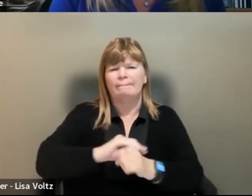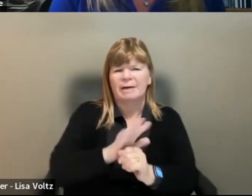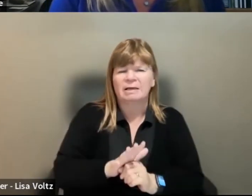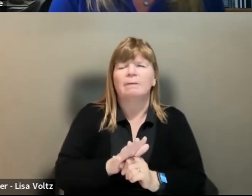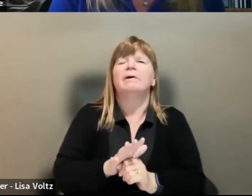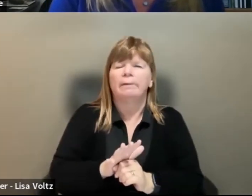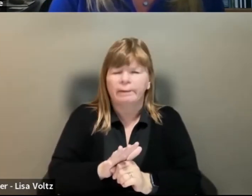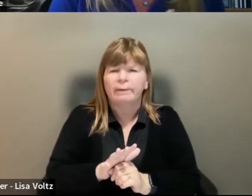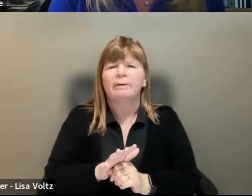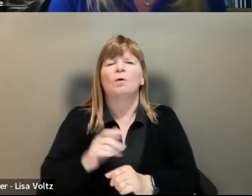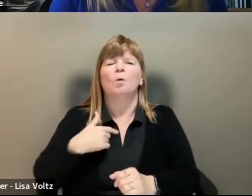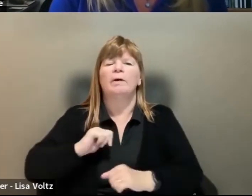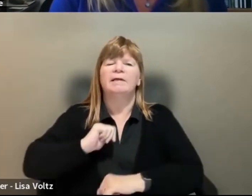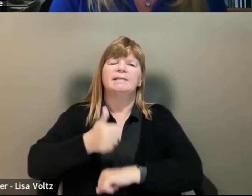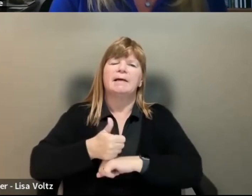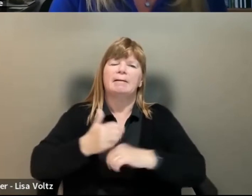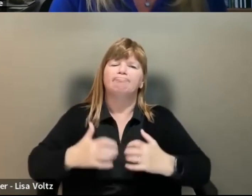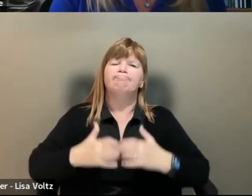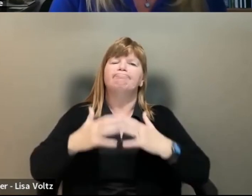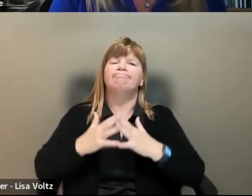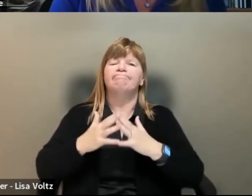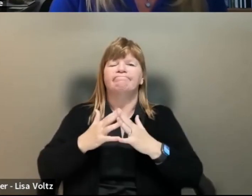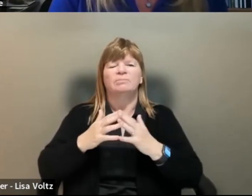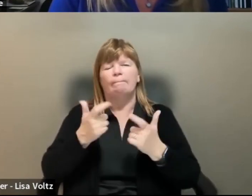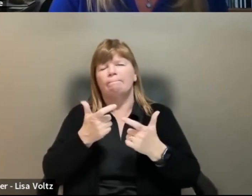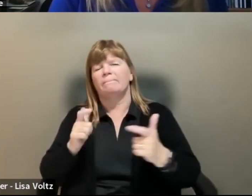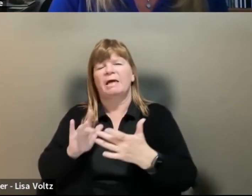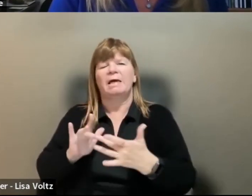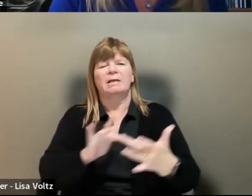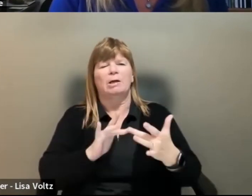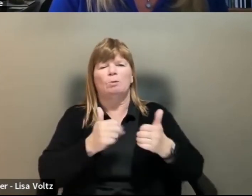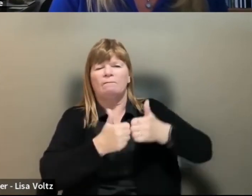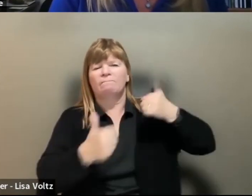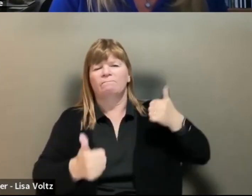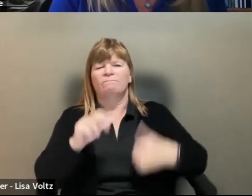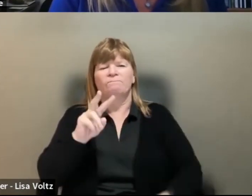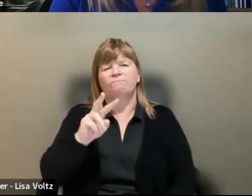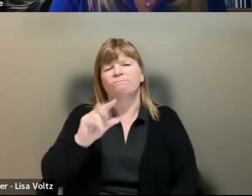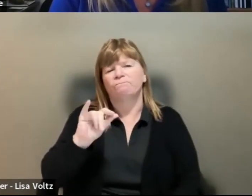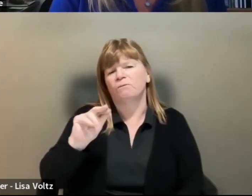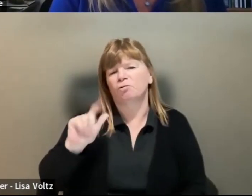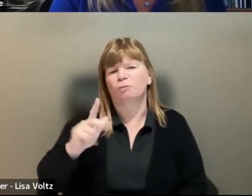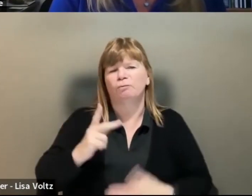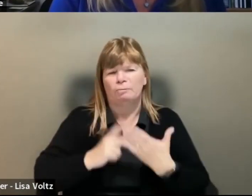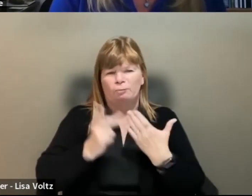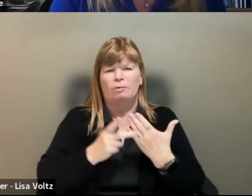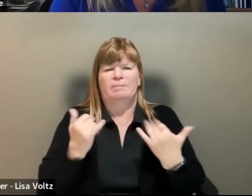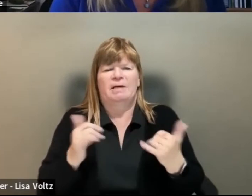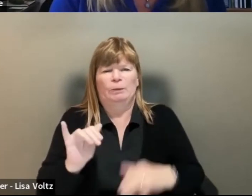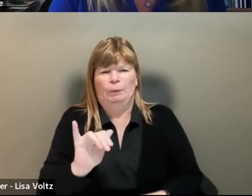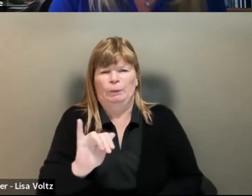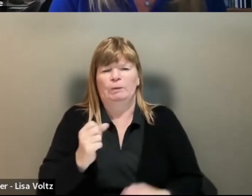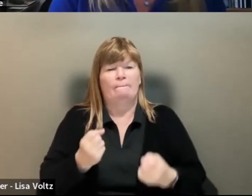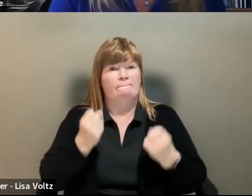have created a very large network of virtual programs now also. So a lot of these have been